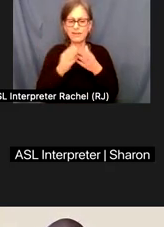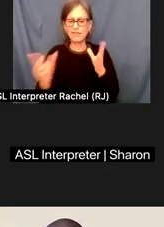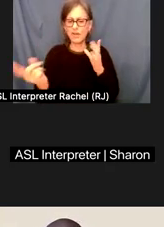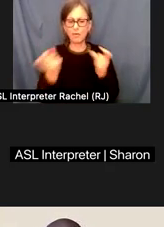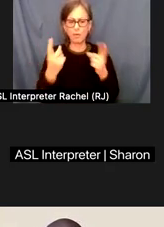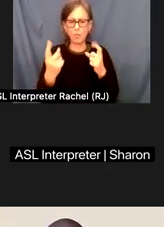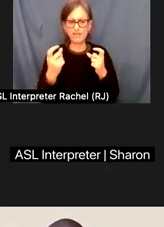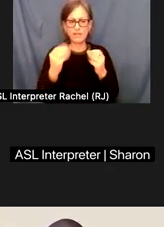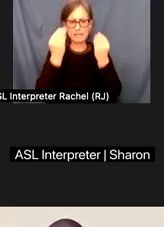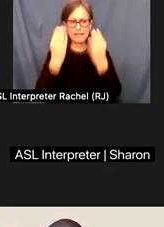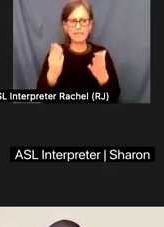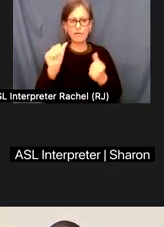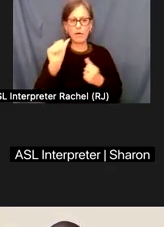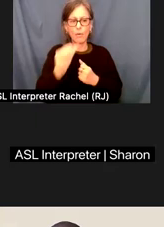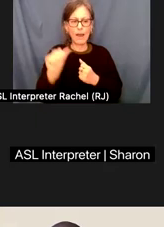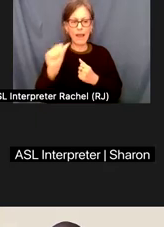time,